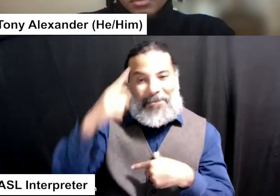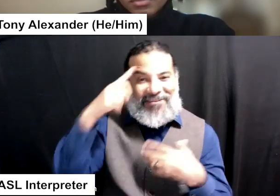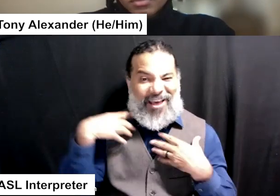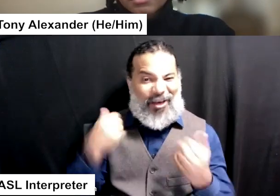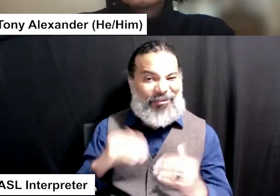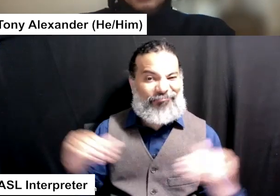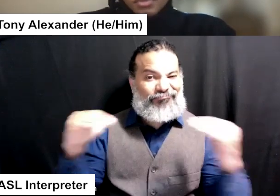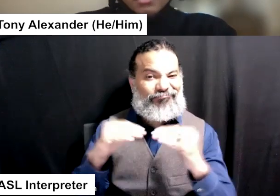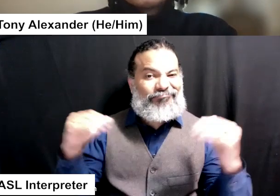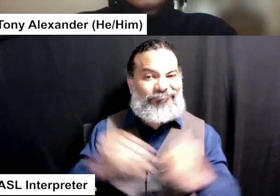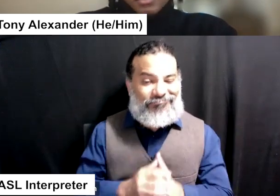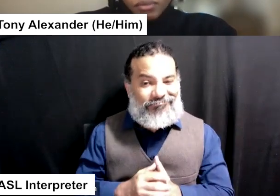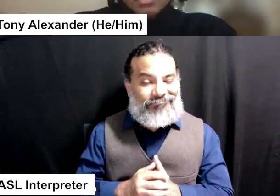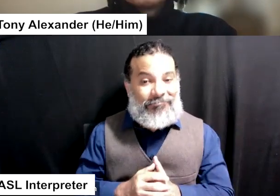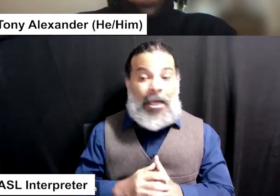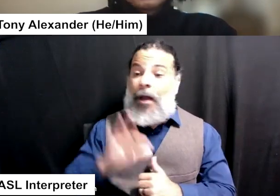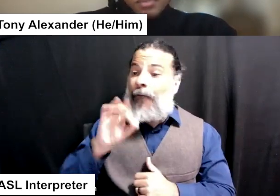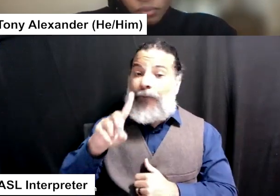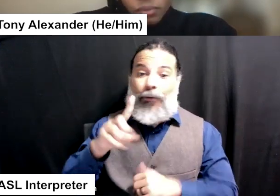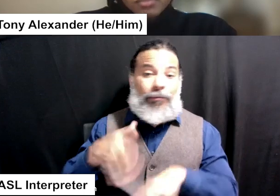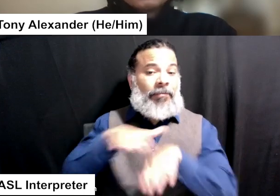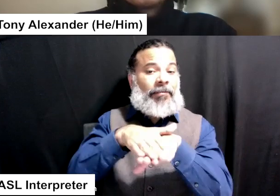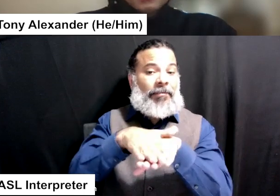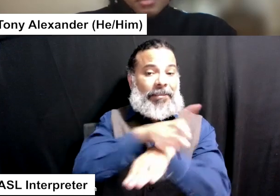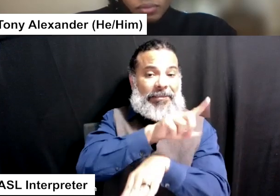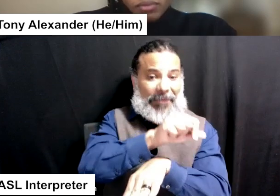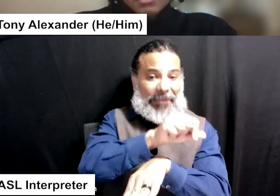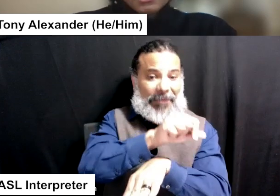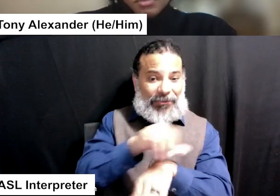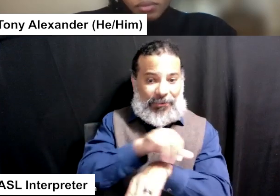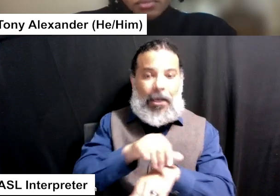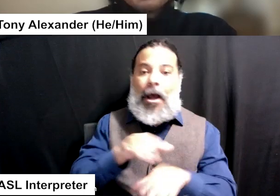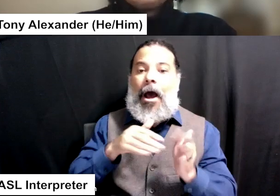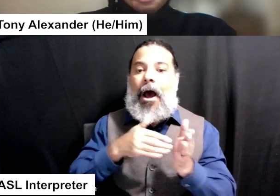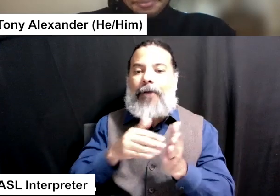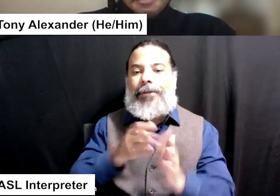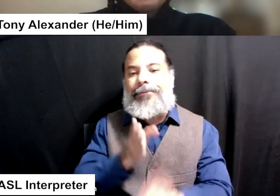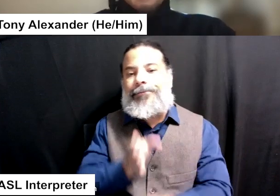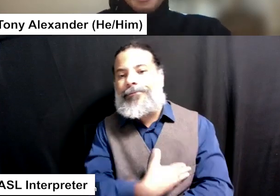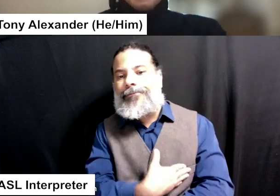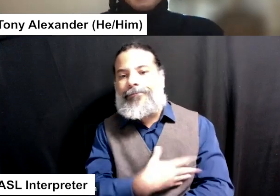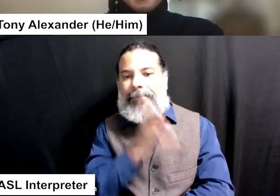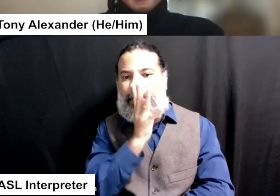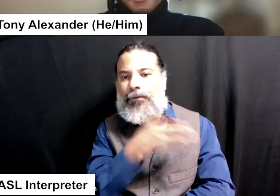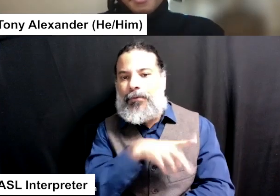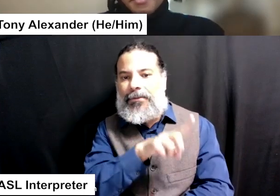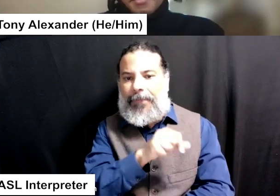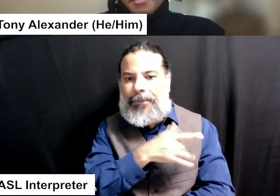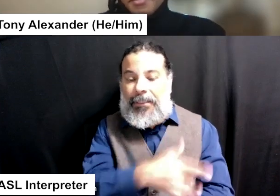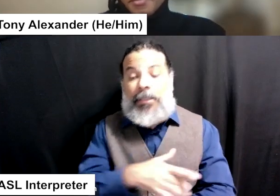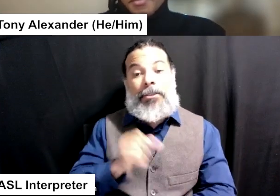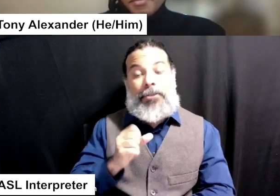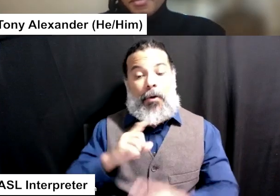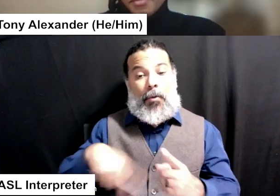food intersects with disability, which oftentimes is forgotten. So part of what I do